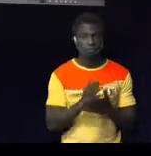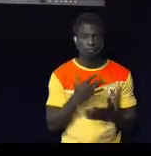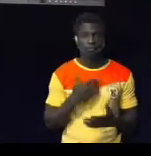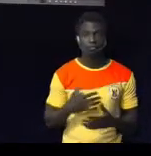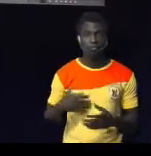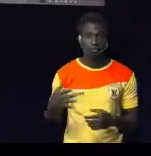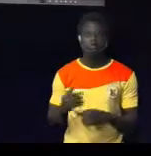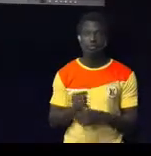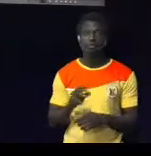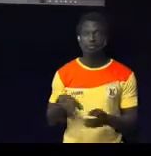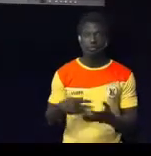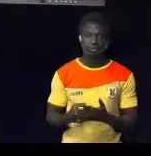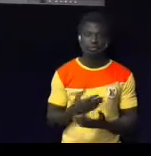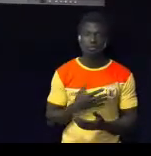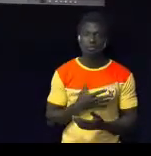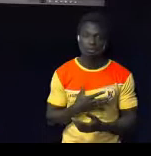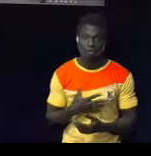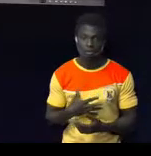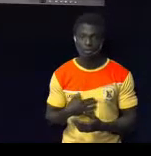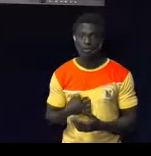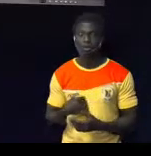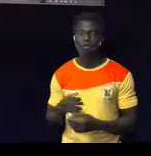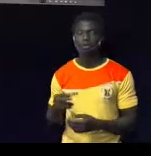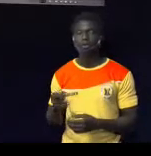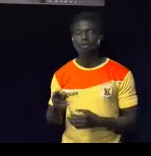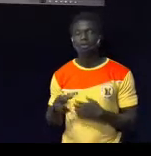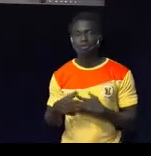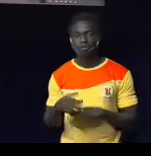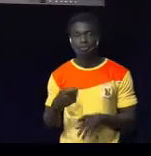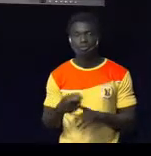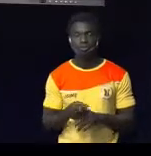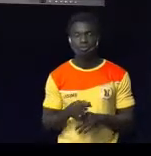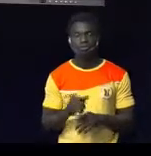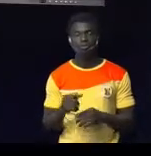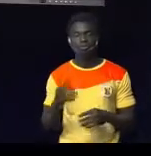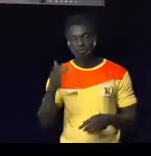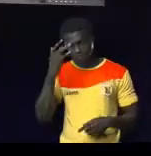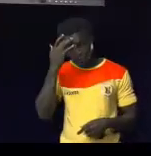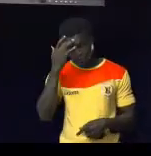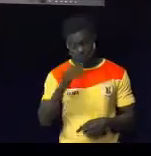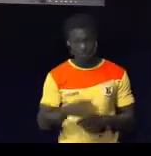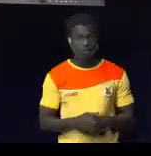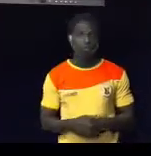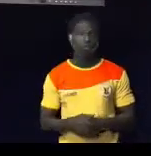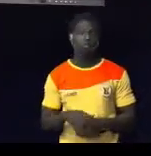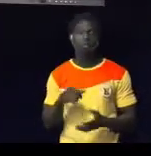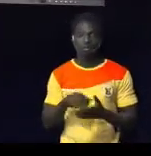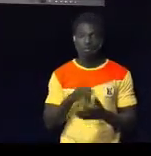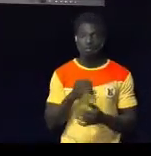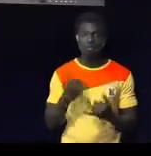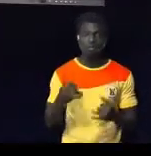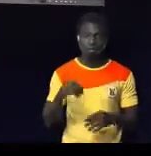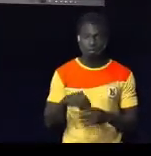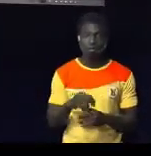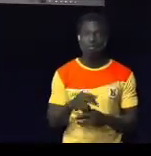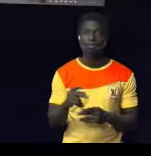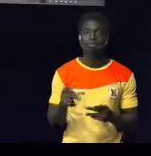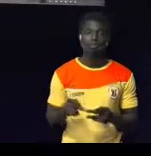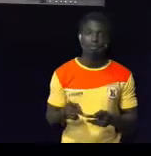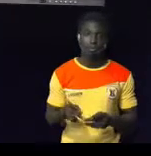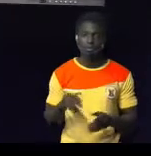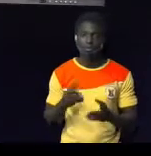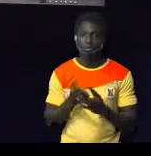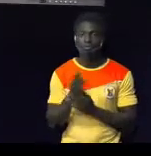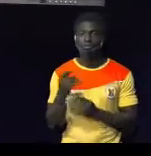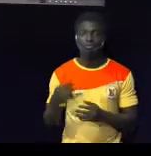make somebody get well and recover from any kind of illness. So good healthcare system and practice is now in place.